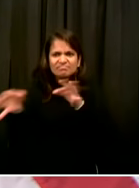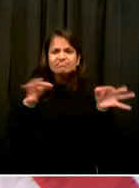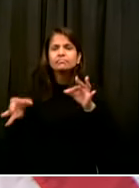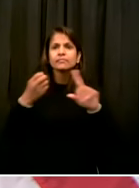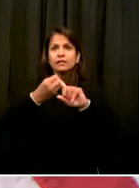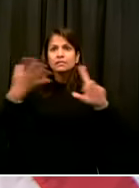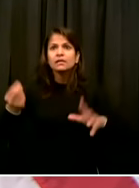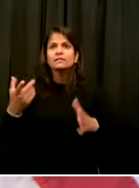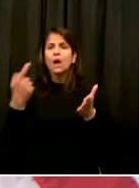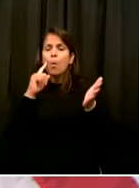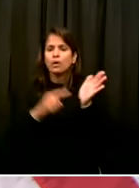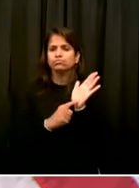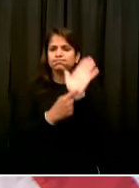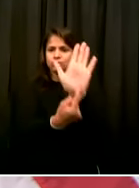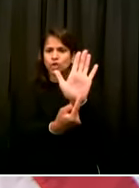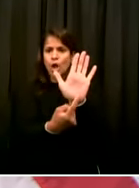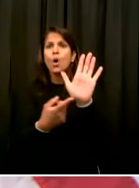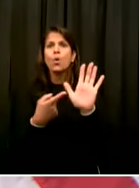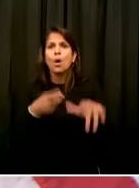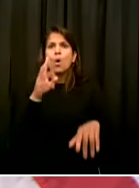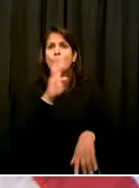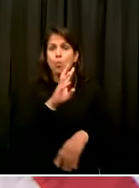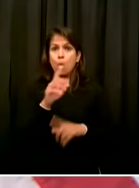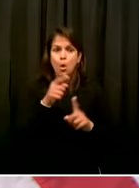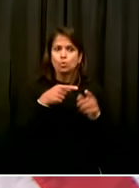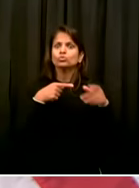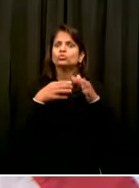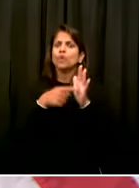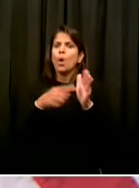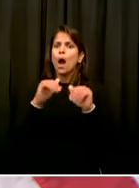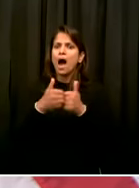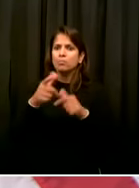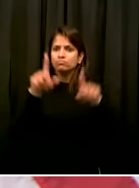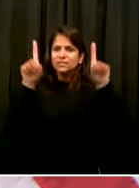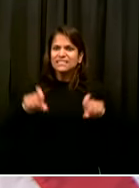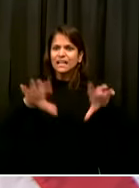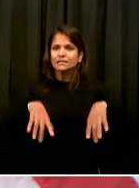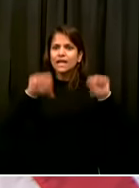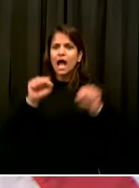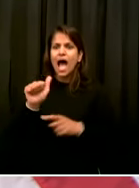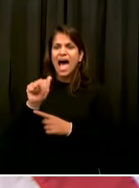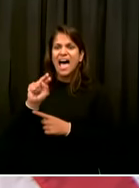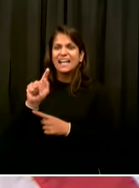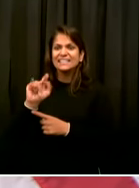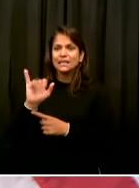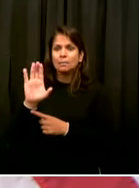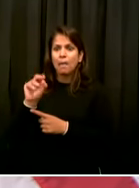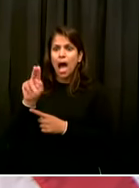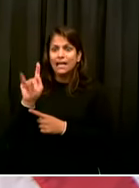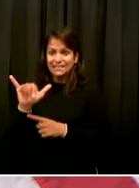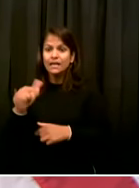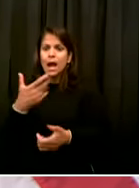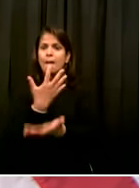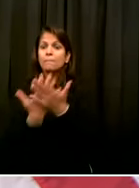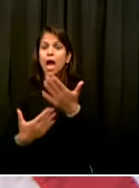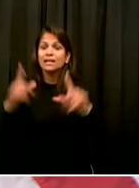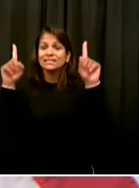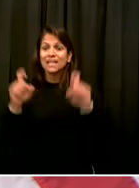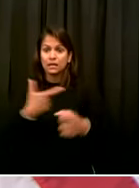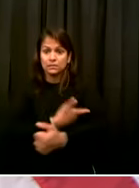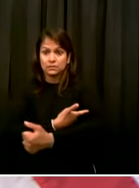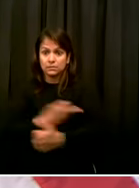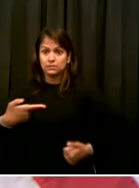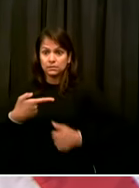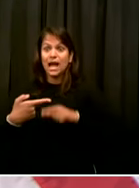way. While there is still much to learn about the science of COVID-19 antibody testing, it is an important element